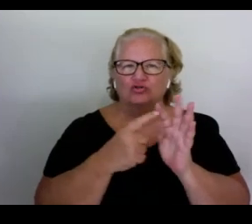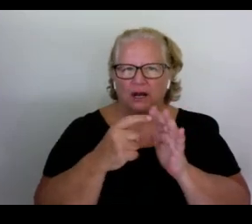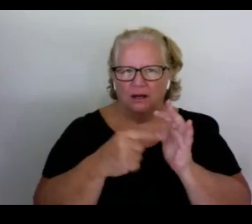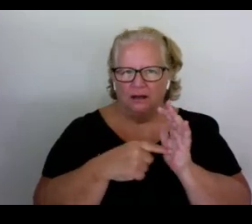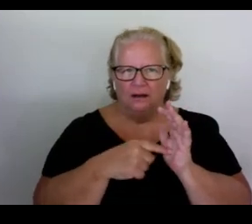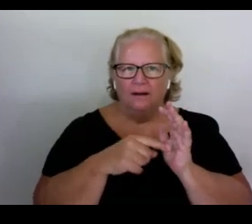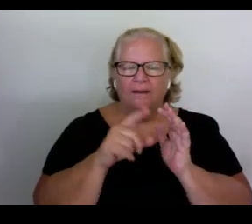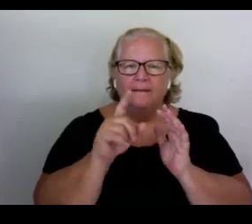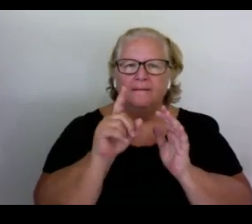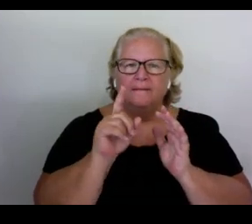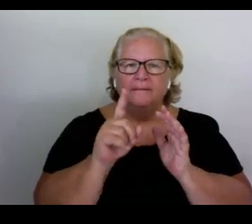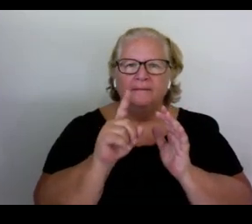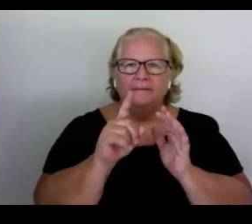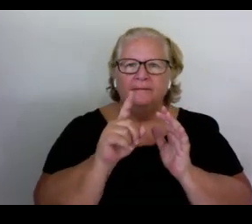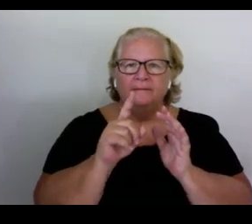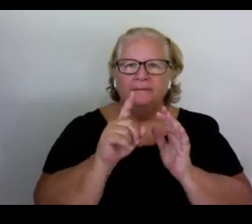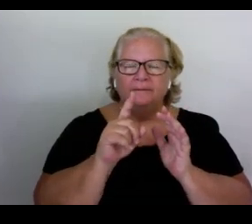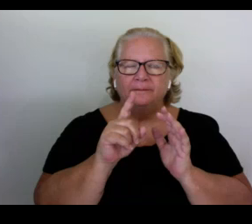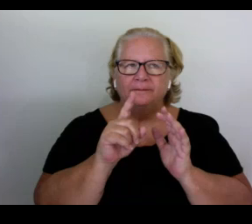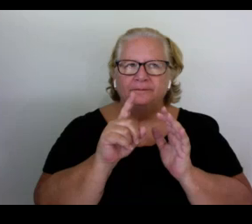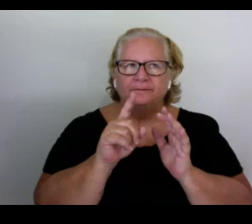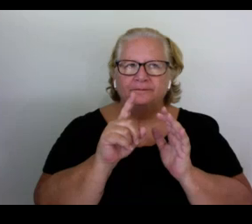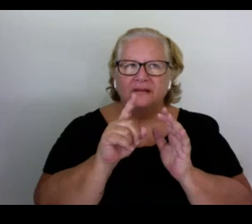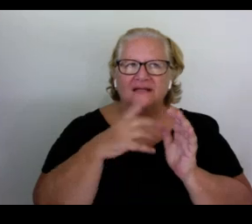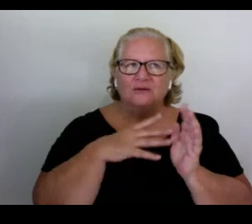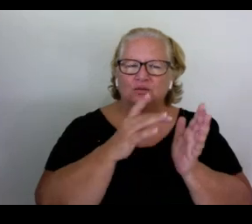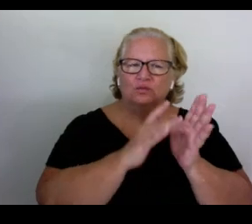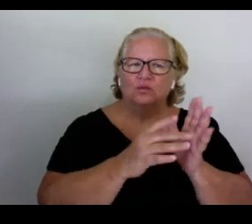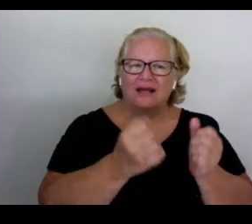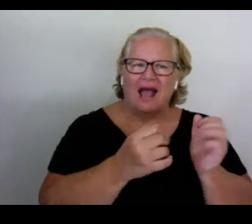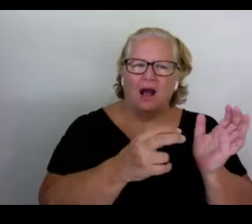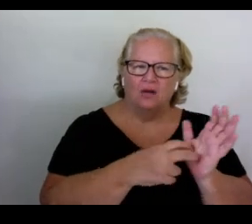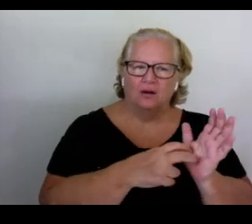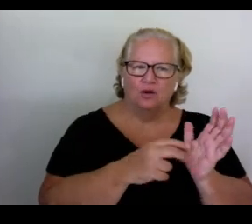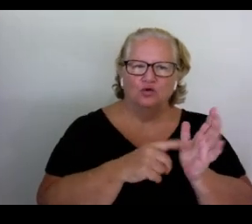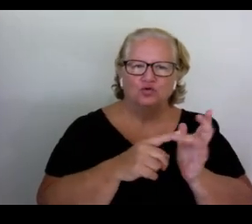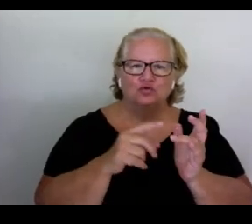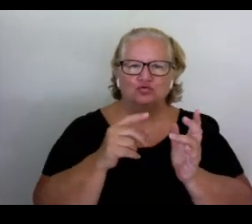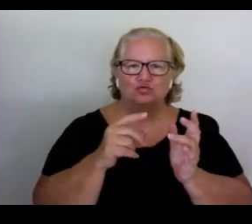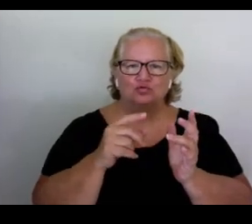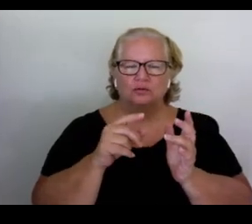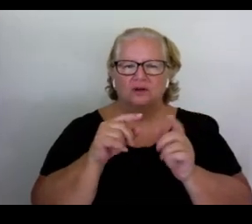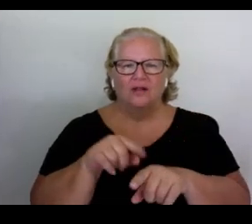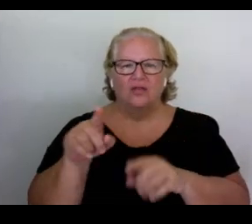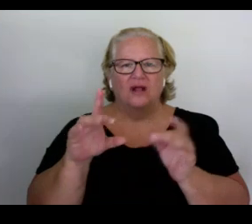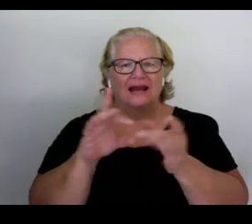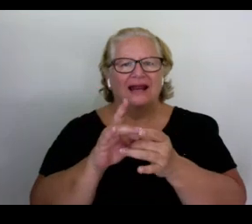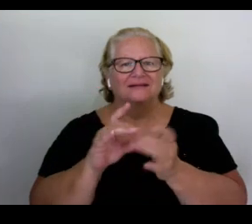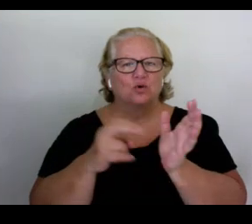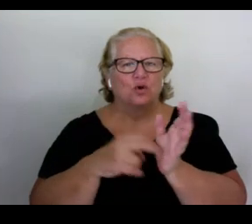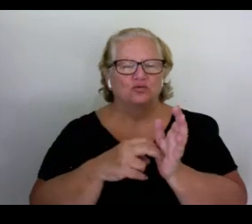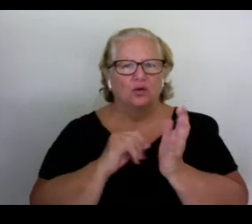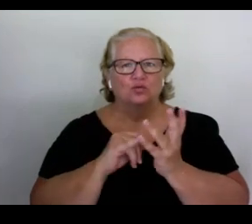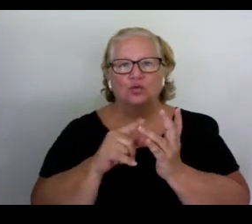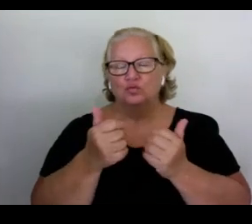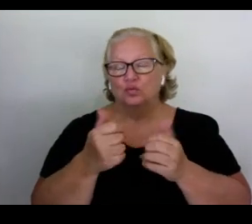sense, get rid of the car contract before you can rely on the linked credit contract. Okay. So it's a really good